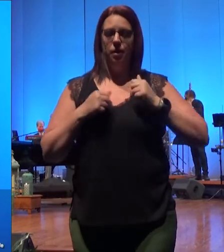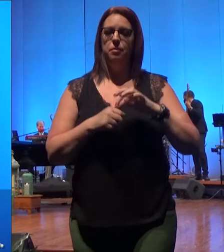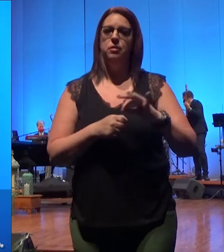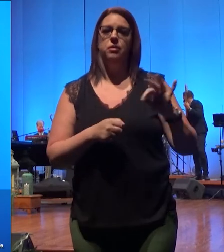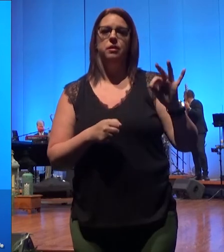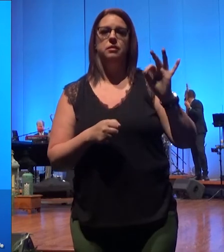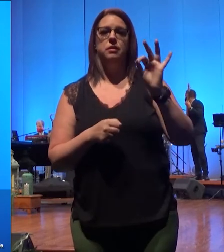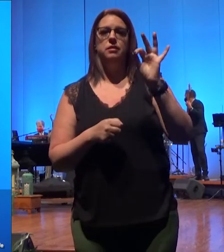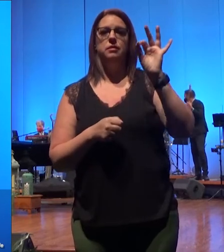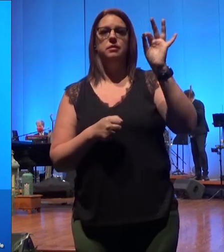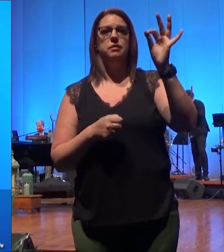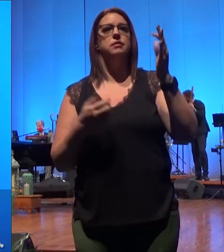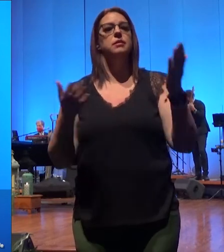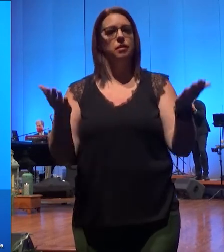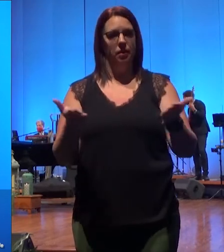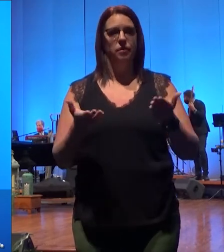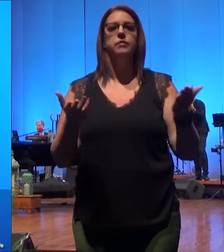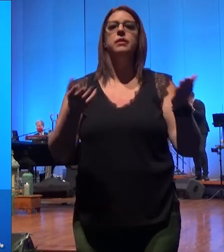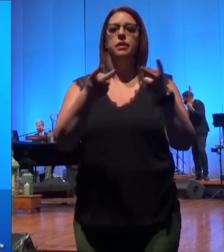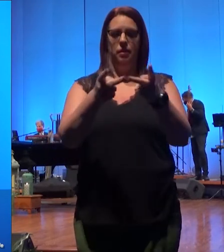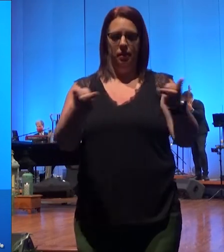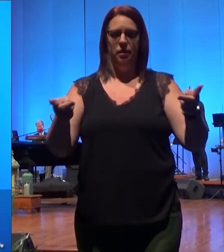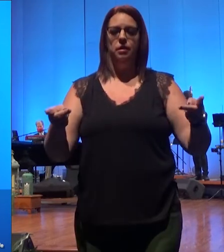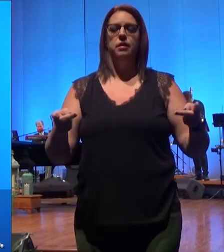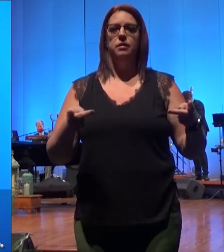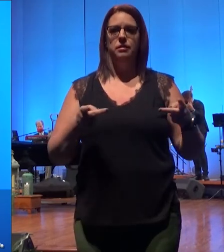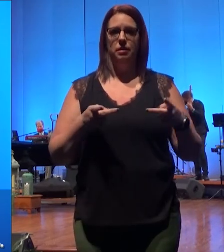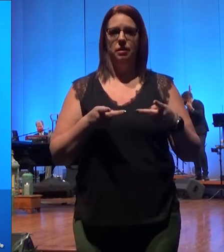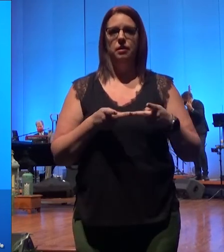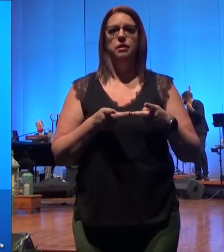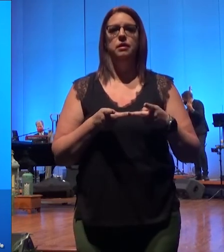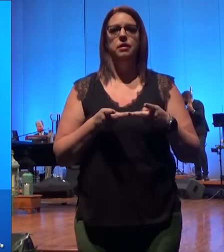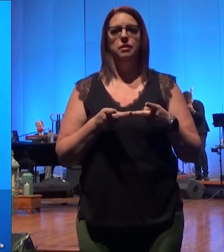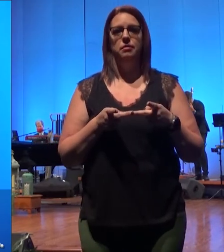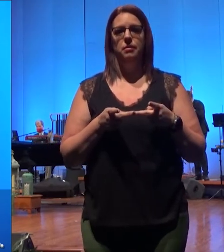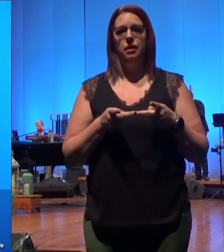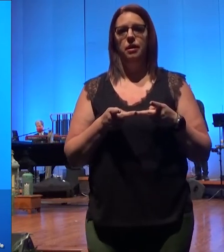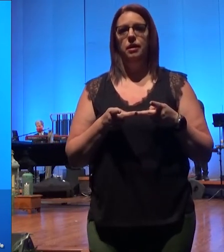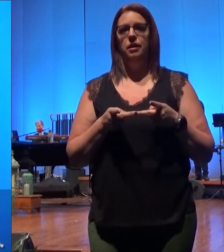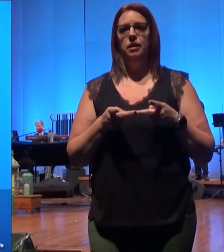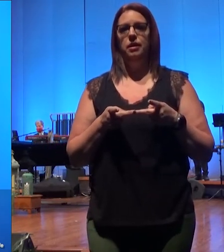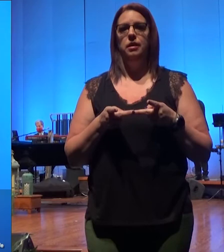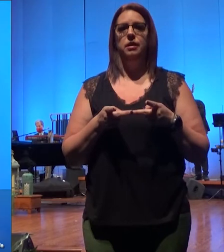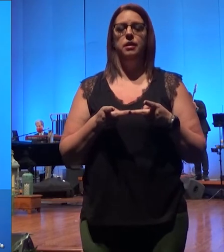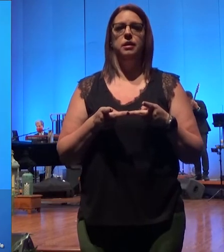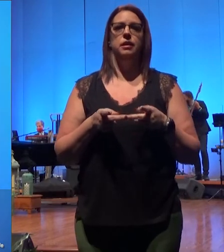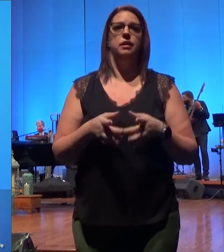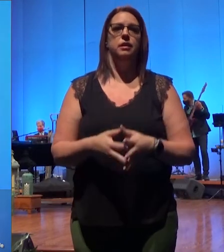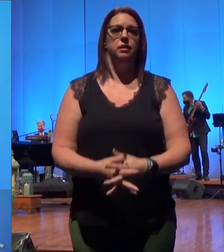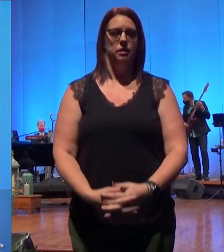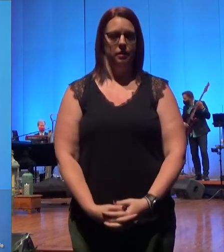Surely the presence of God is in this place.